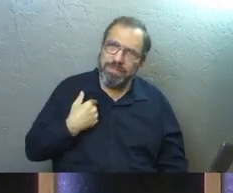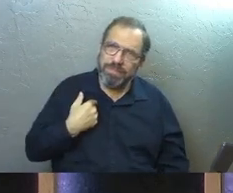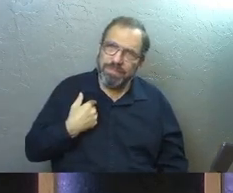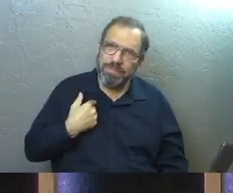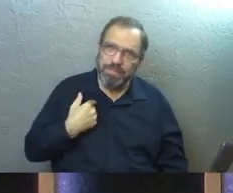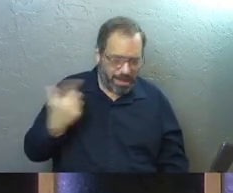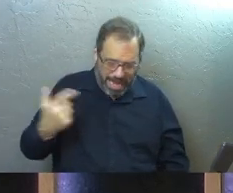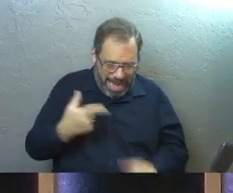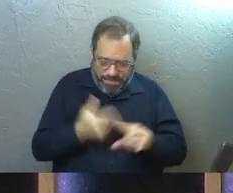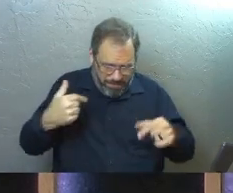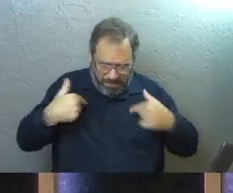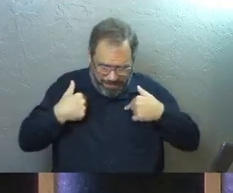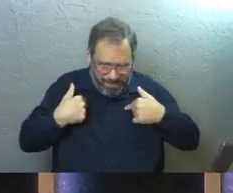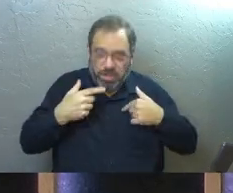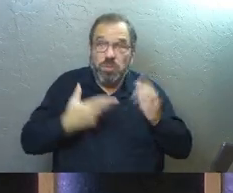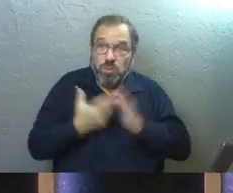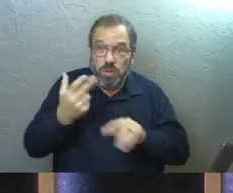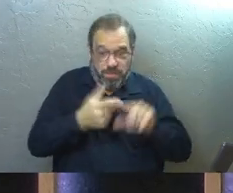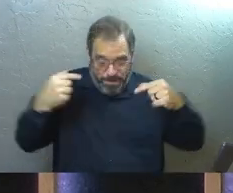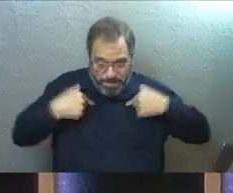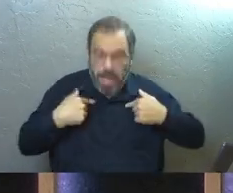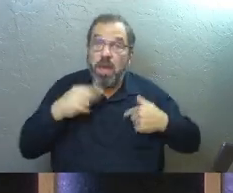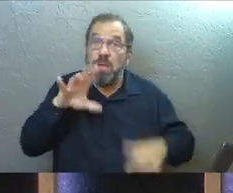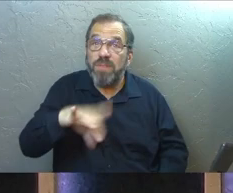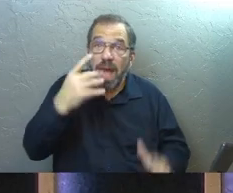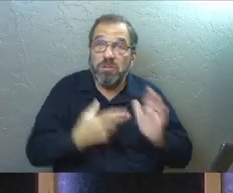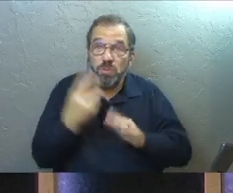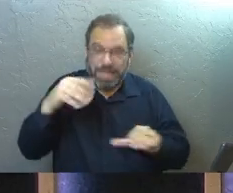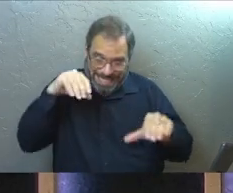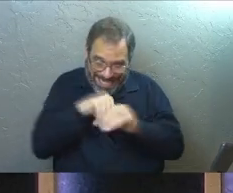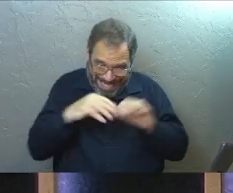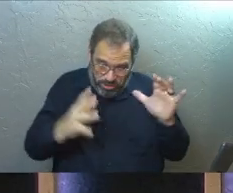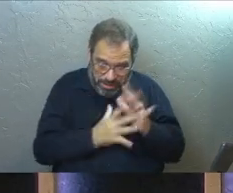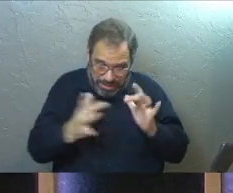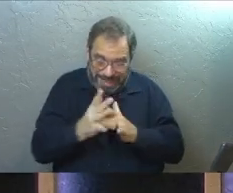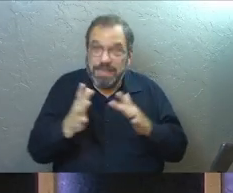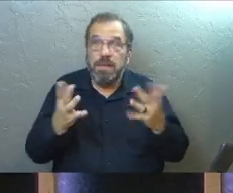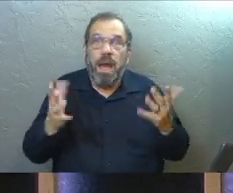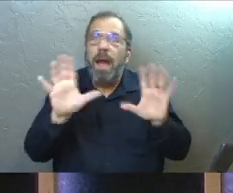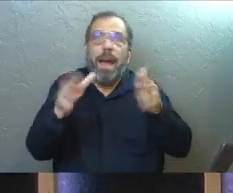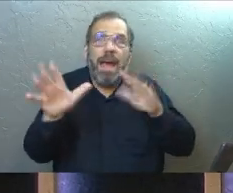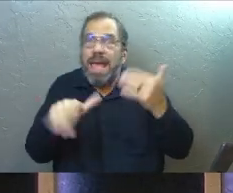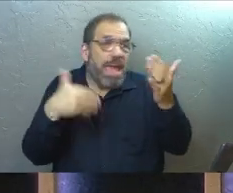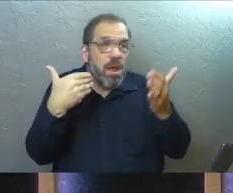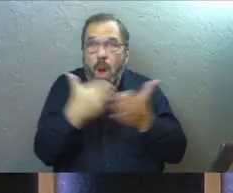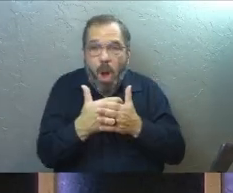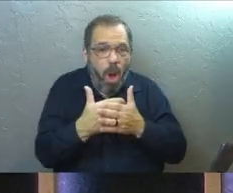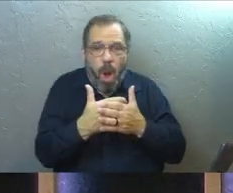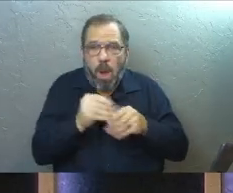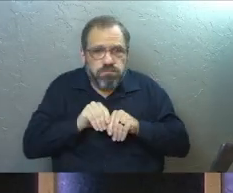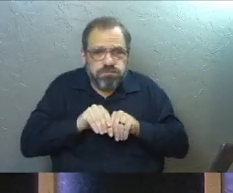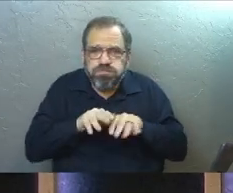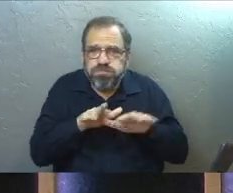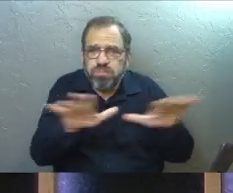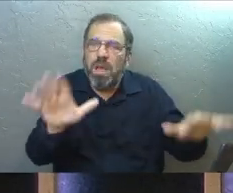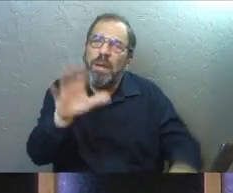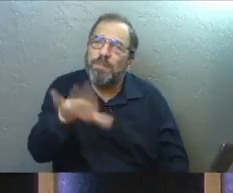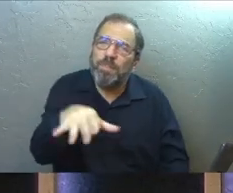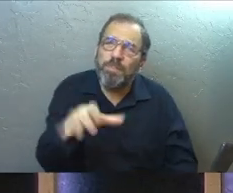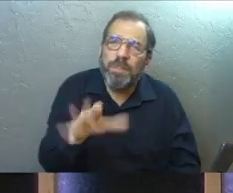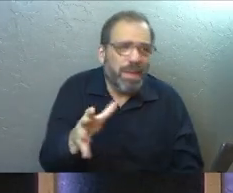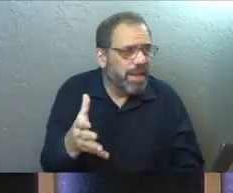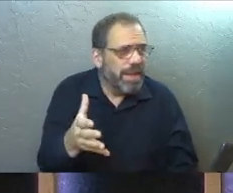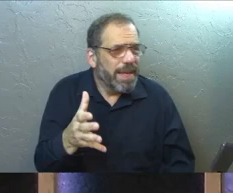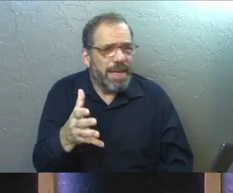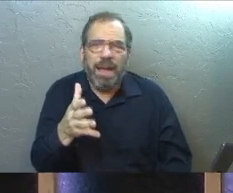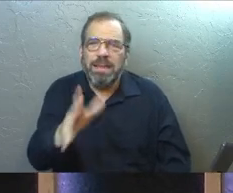Amen. He's where it comes from. You want to find truth? It's in Jesus. It all flows out of him. So